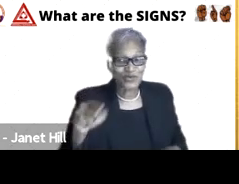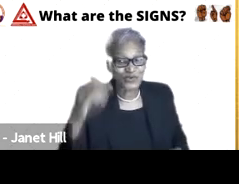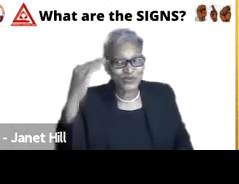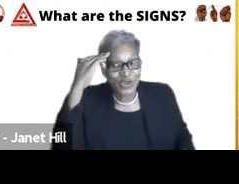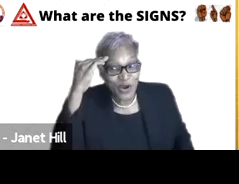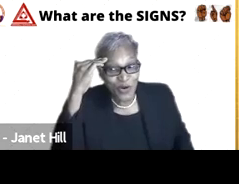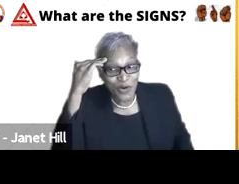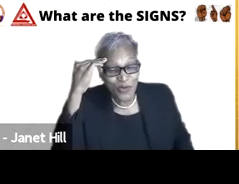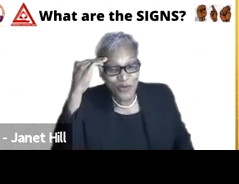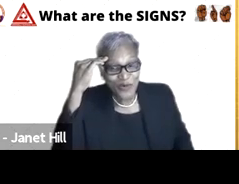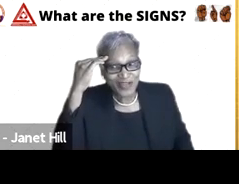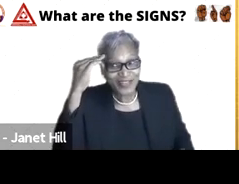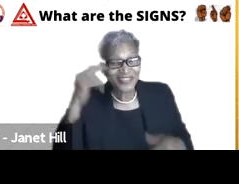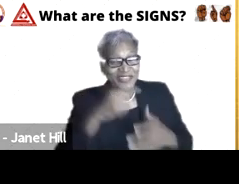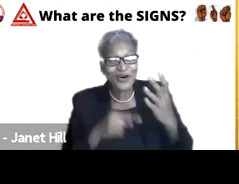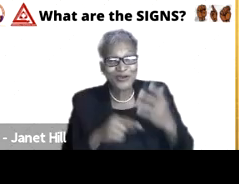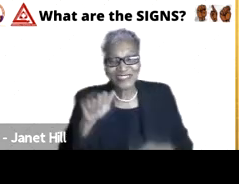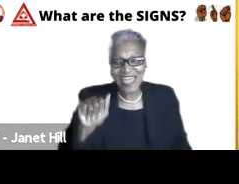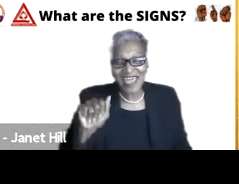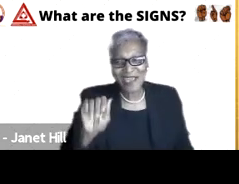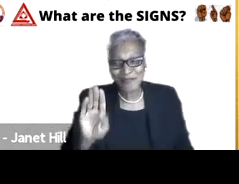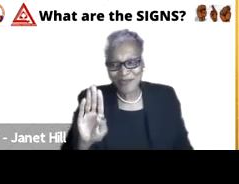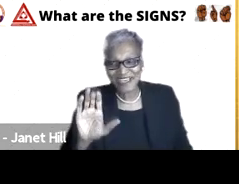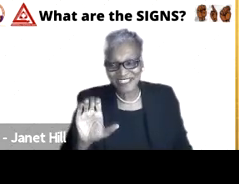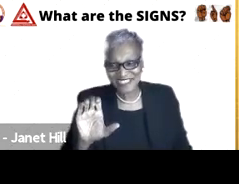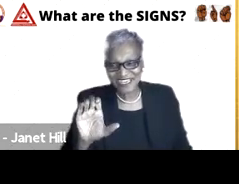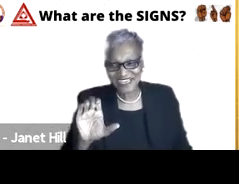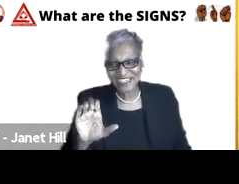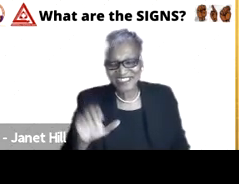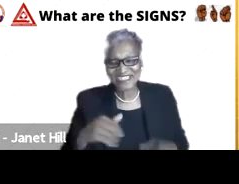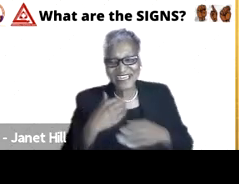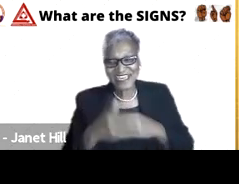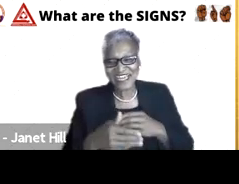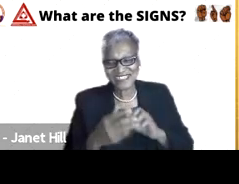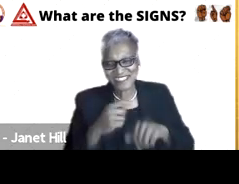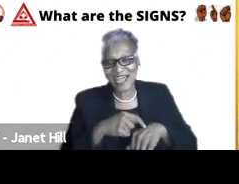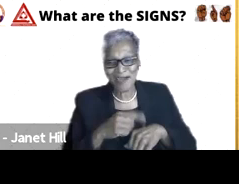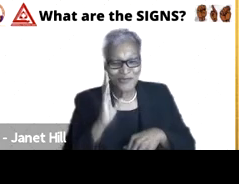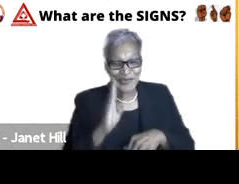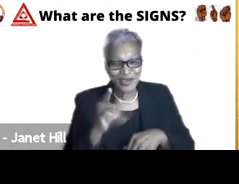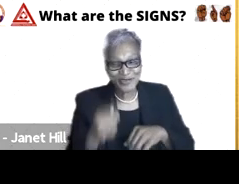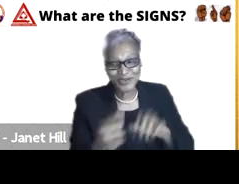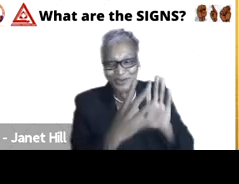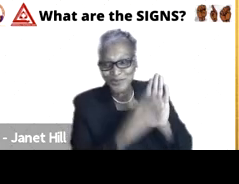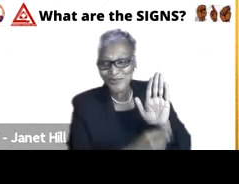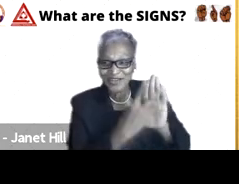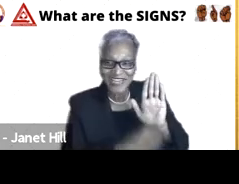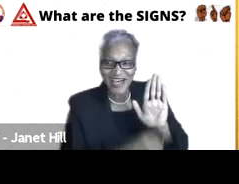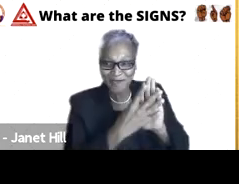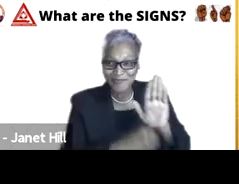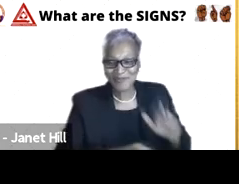Now you know those ABCs. Next time, will